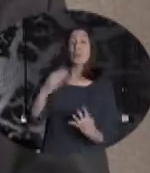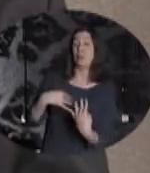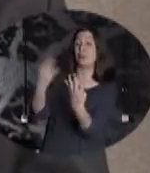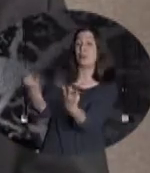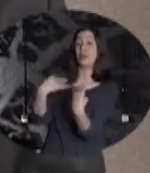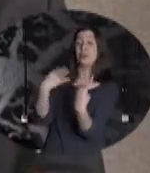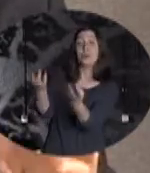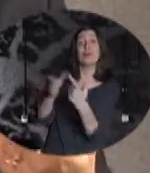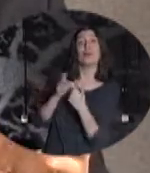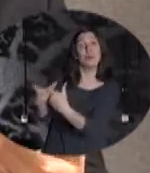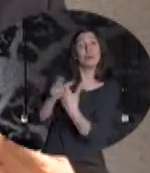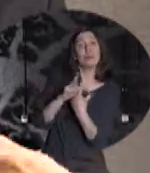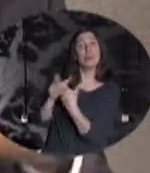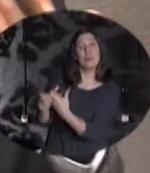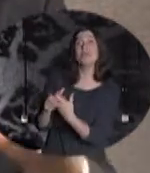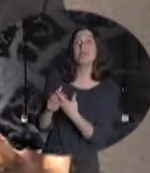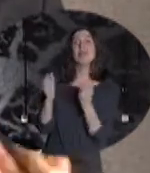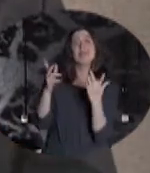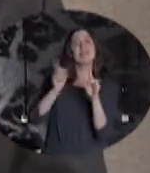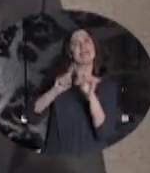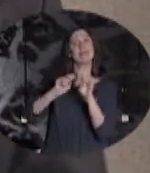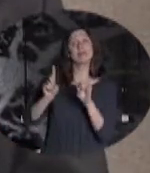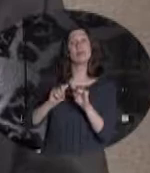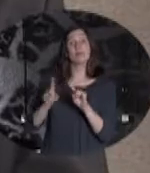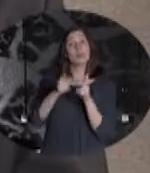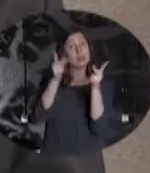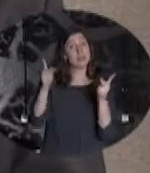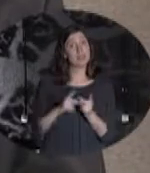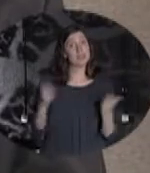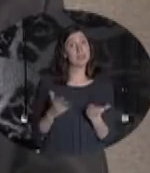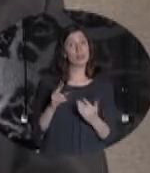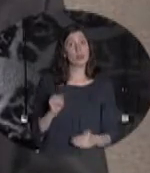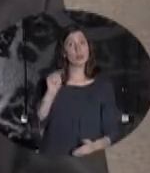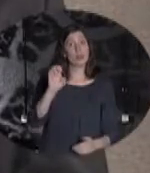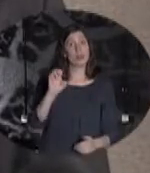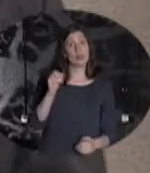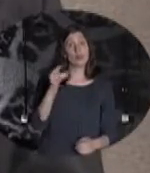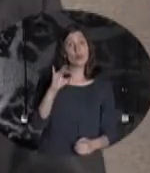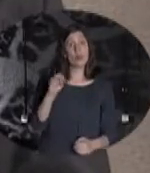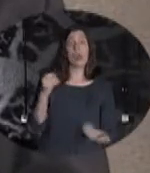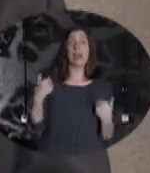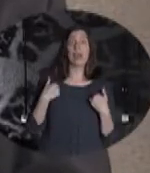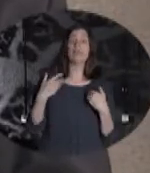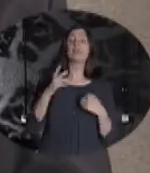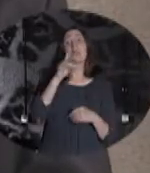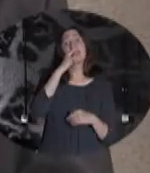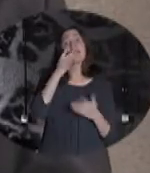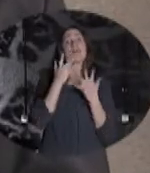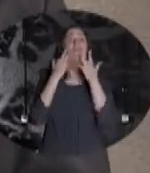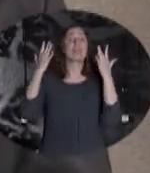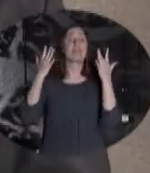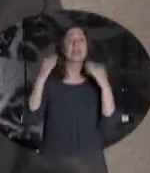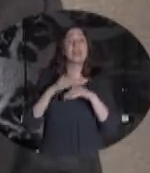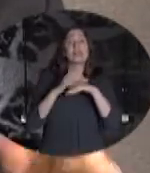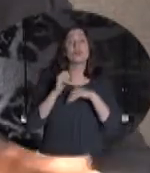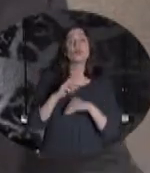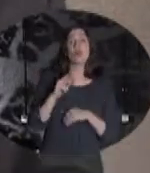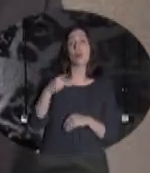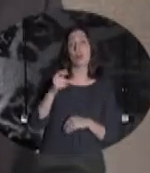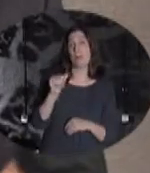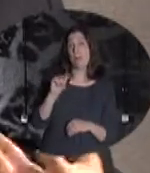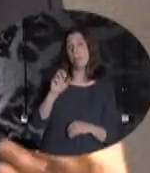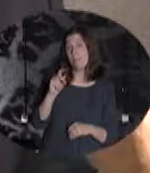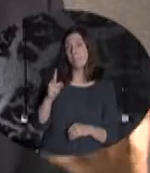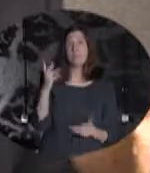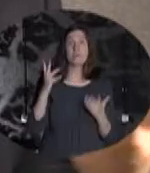doing, there's lots of places in Northeast Ohio that have kid-friendly beaches and parks. You may not want to take your kids